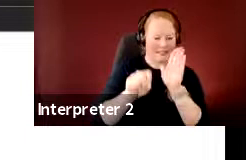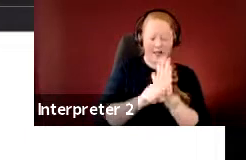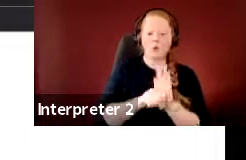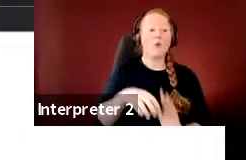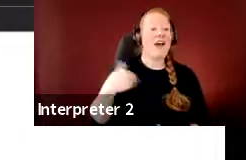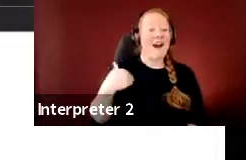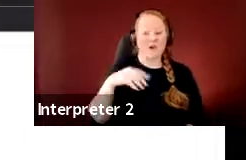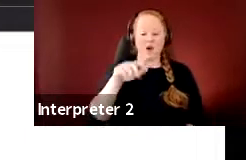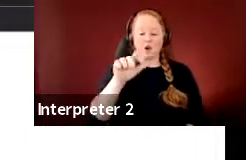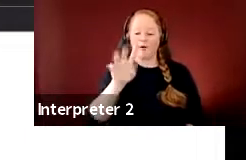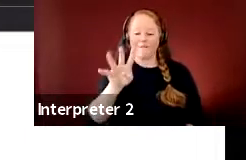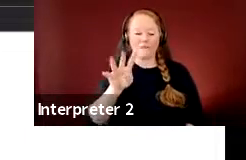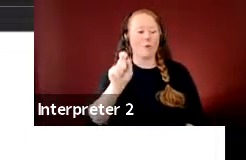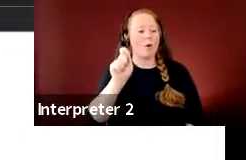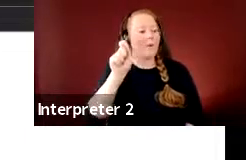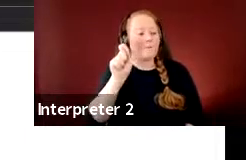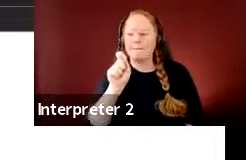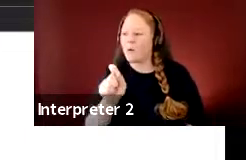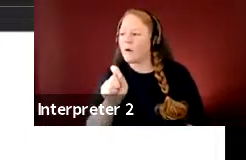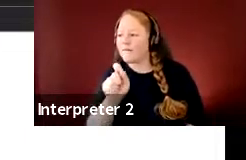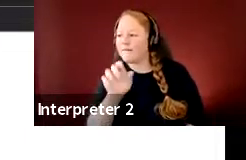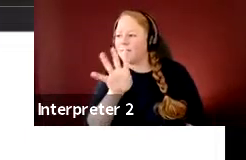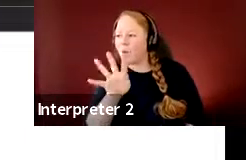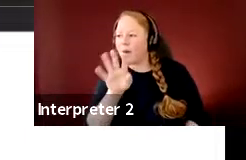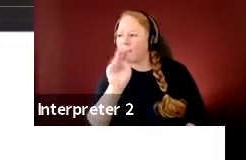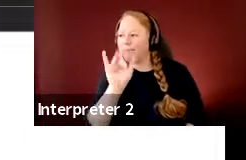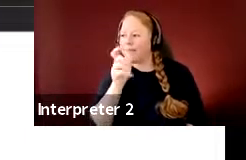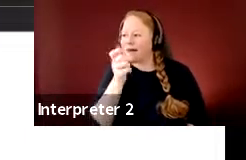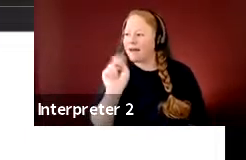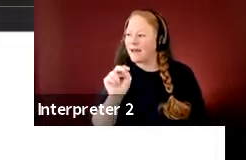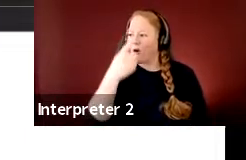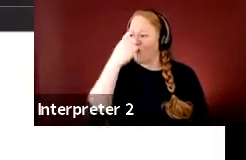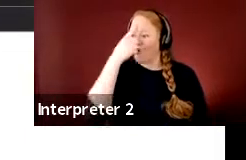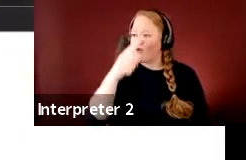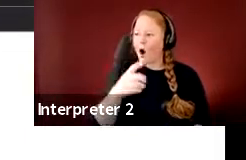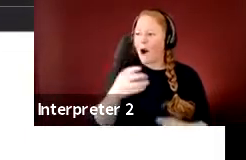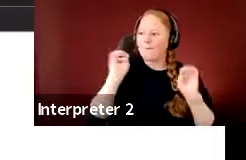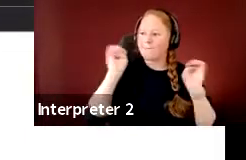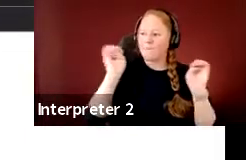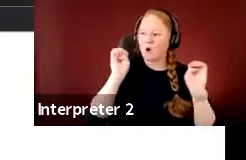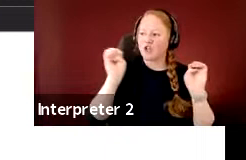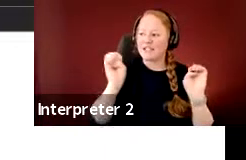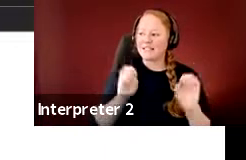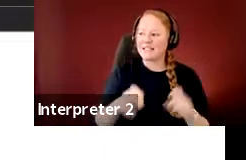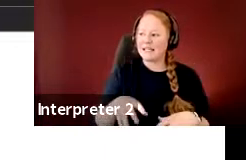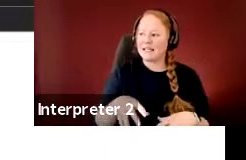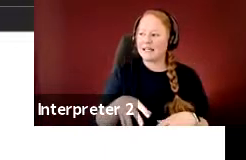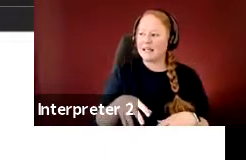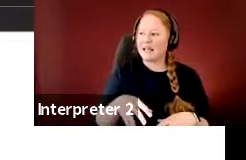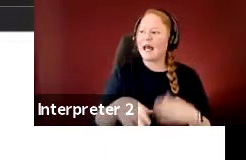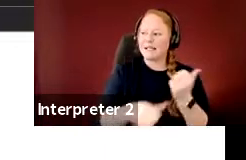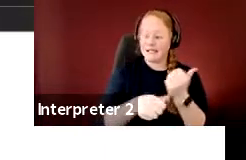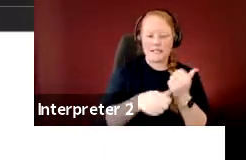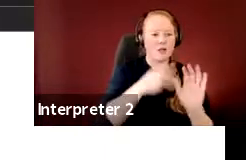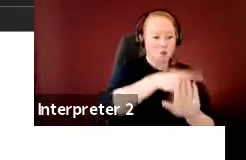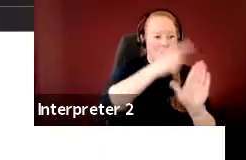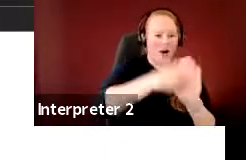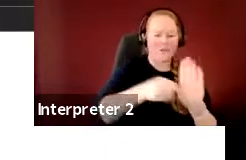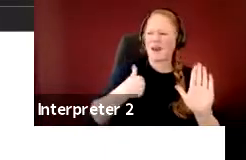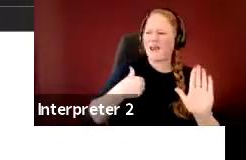in emergency rental assistance program. And then we have 2 million in